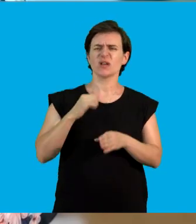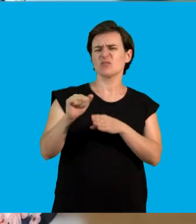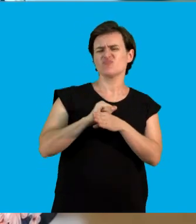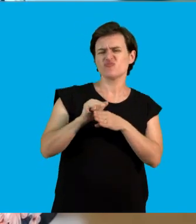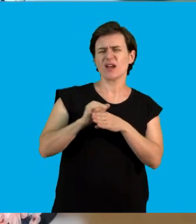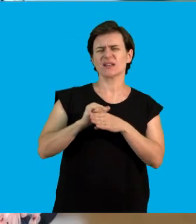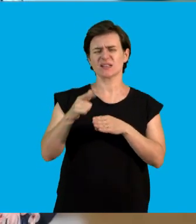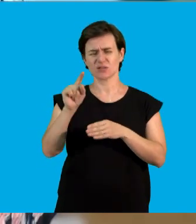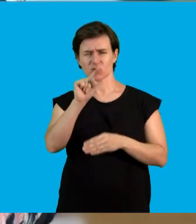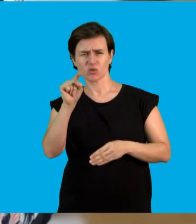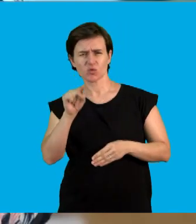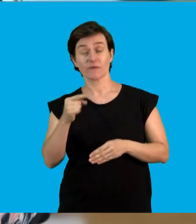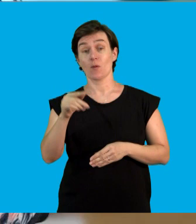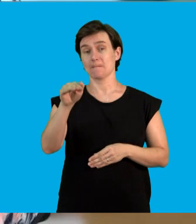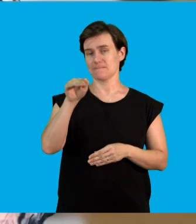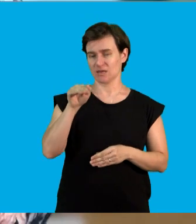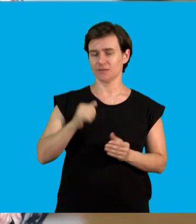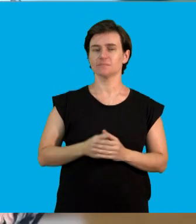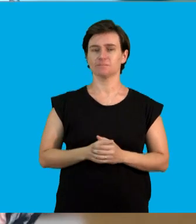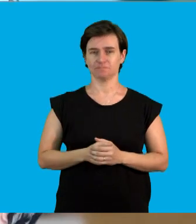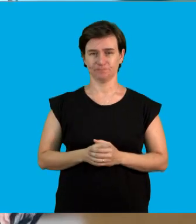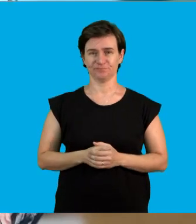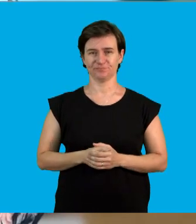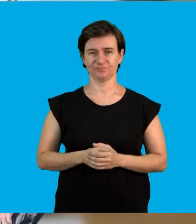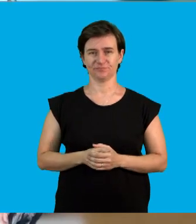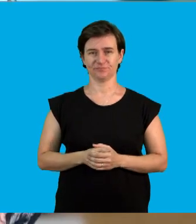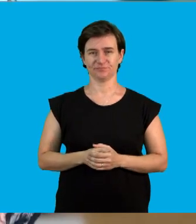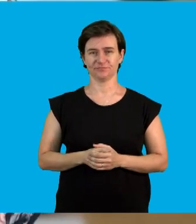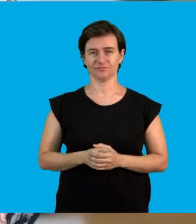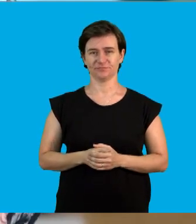and application questions on banking. Let's get to it.